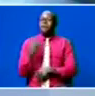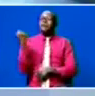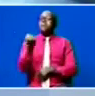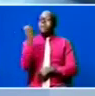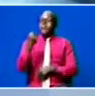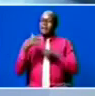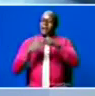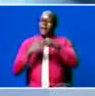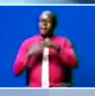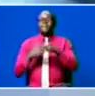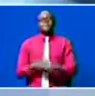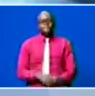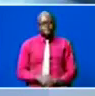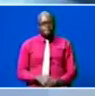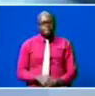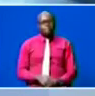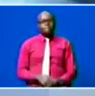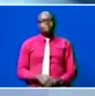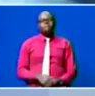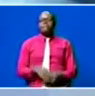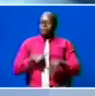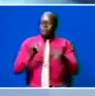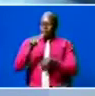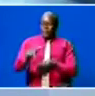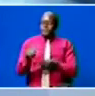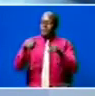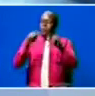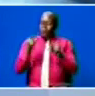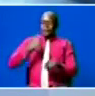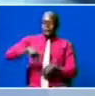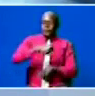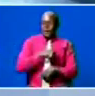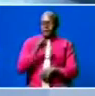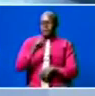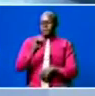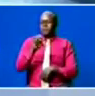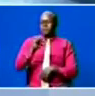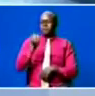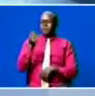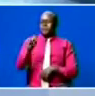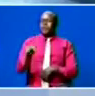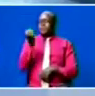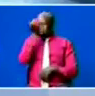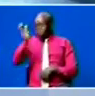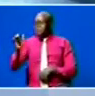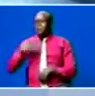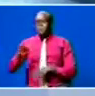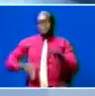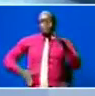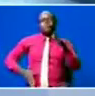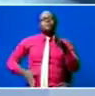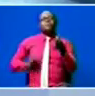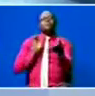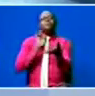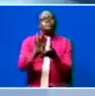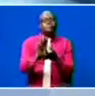appear for hearing on May 10th. Shadrach Miti has been on this, and as he tells us, Sosion has dismissed those pushing for his removal, vowing to remain in